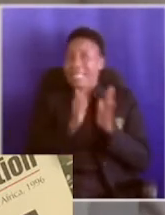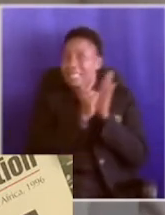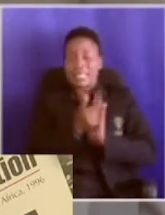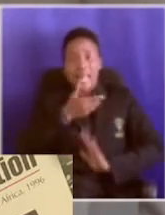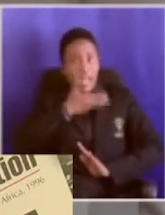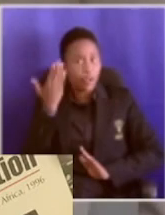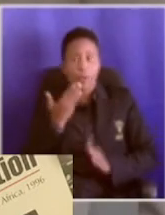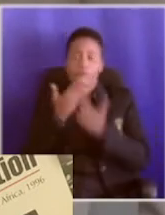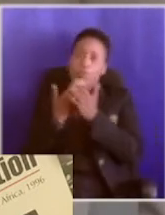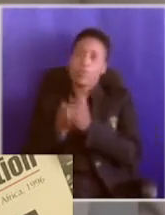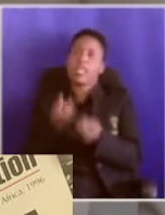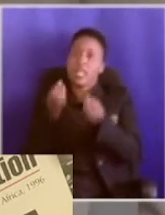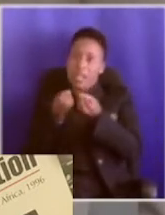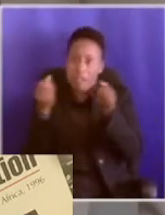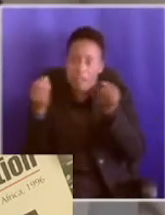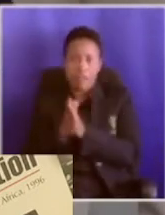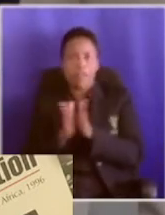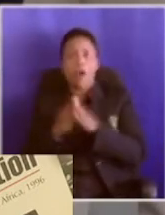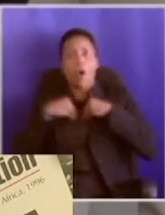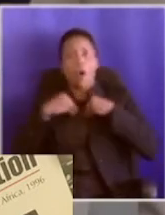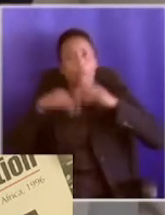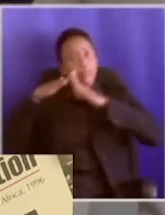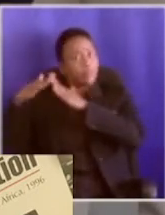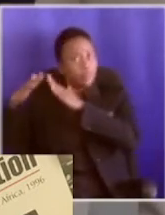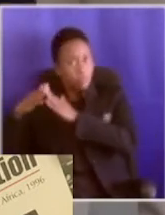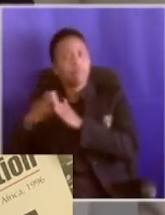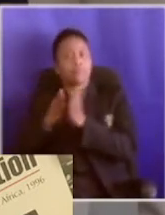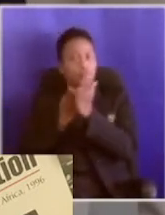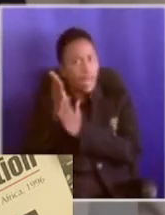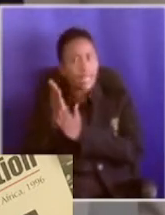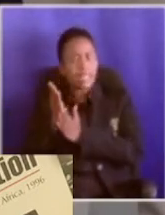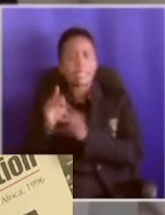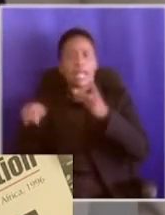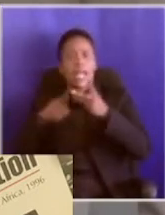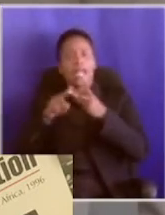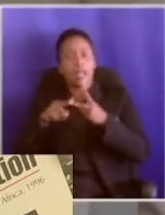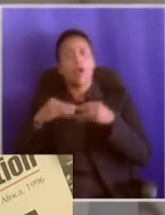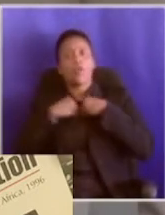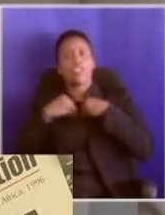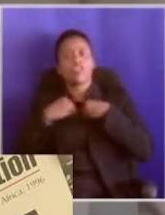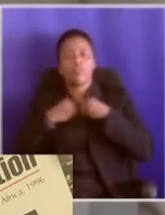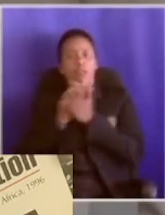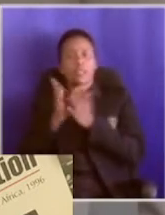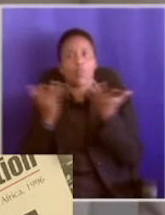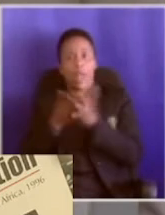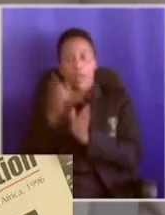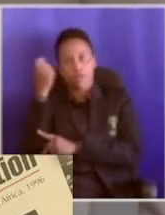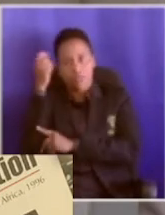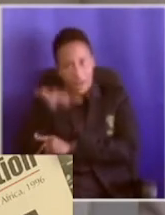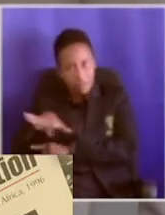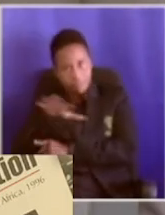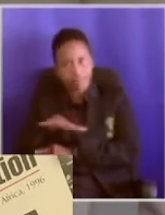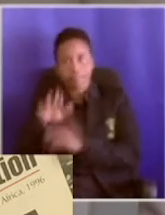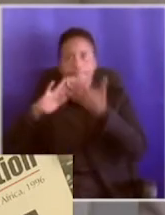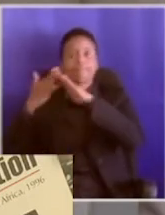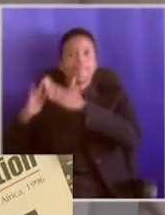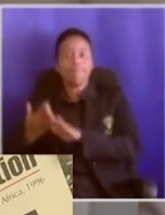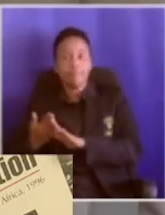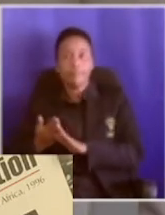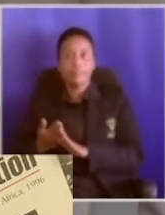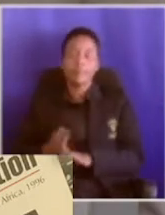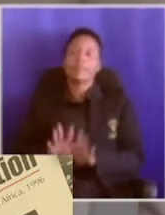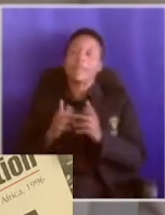tenure security and ownership rights to rural communities. Contrary to its own